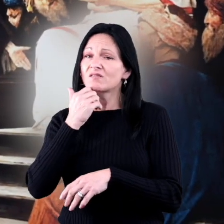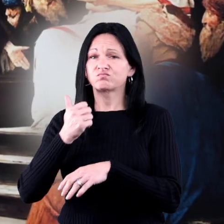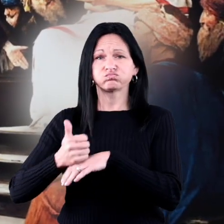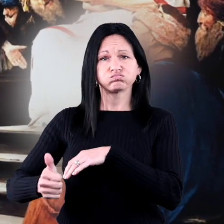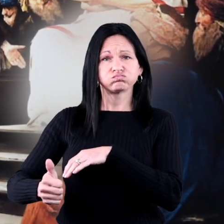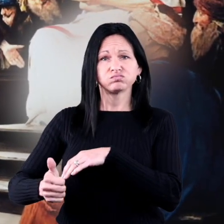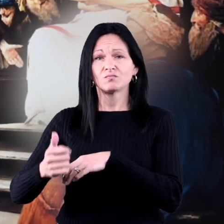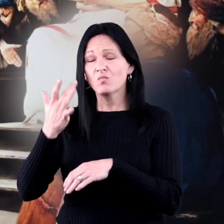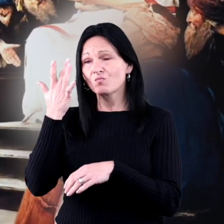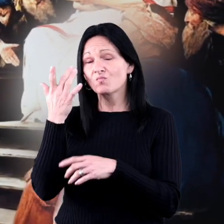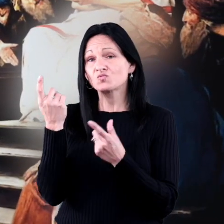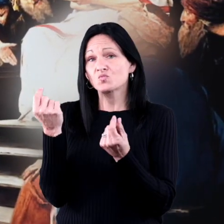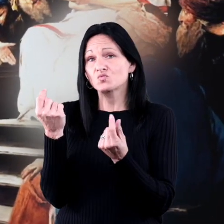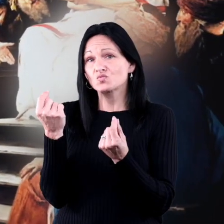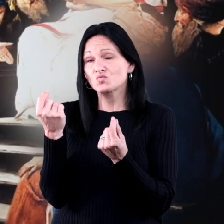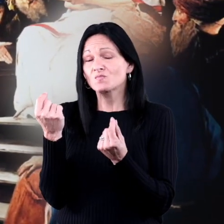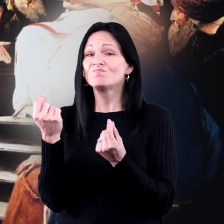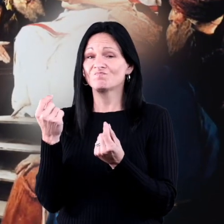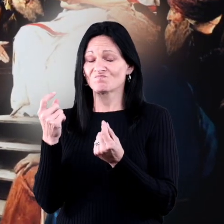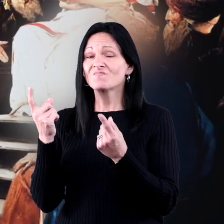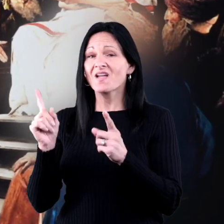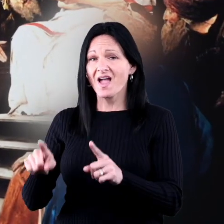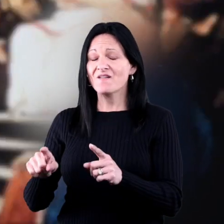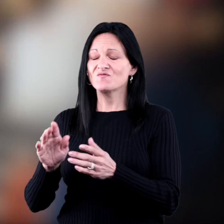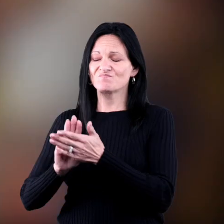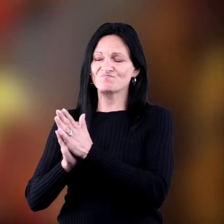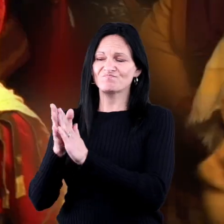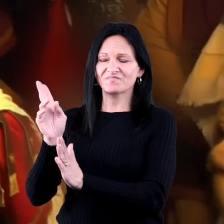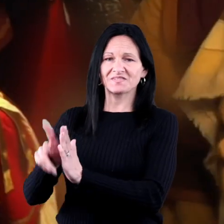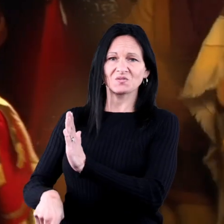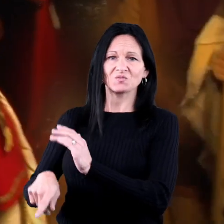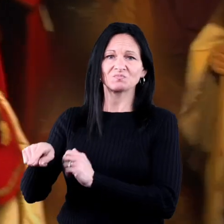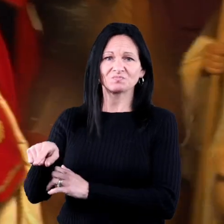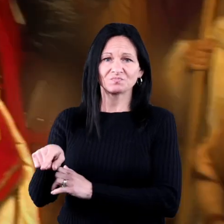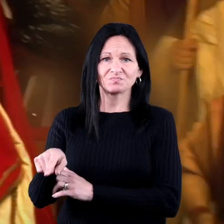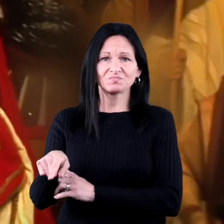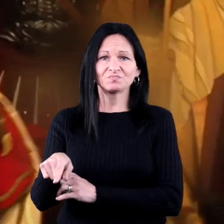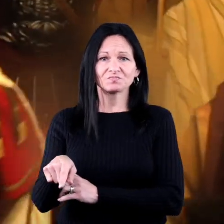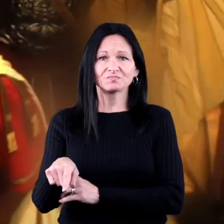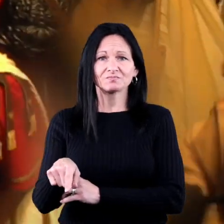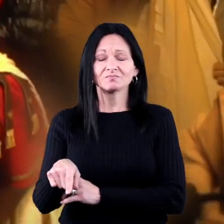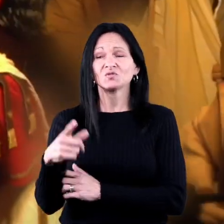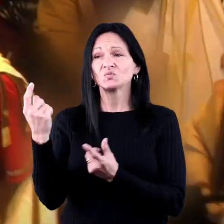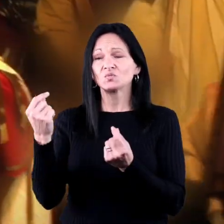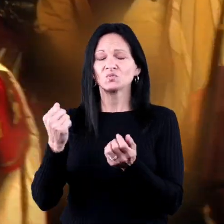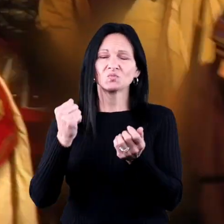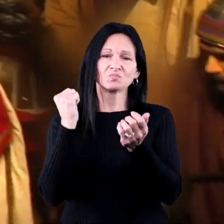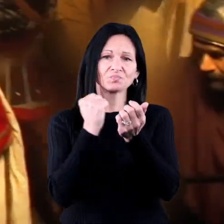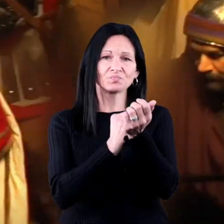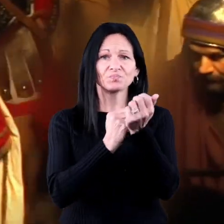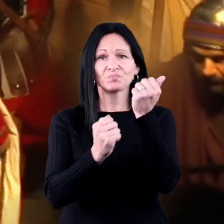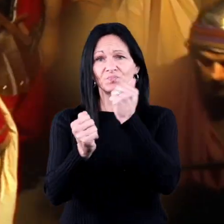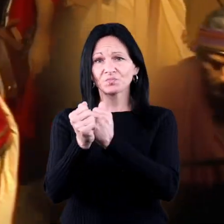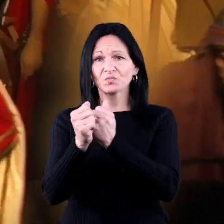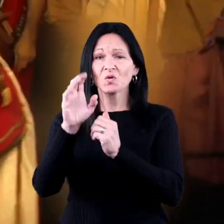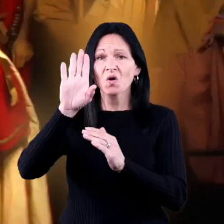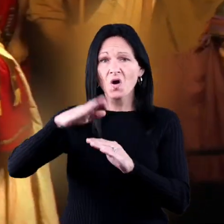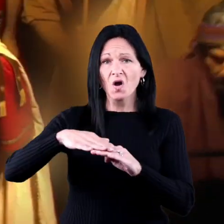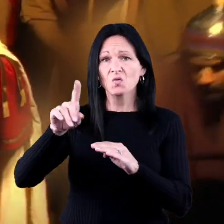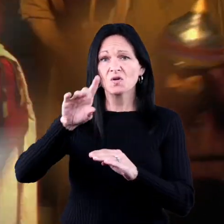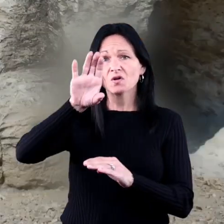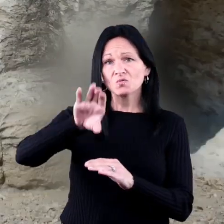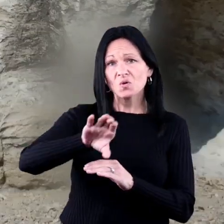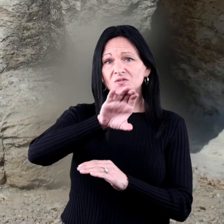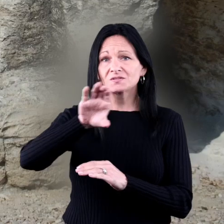of crimes he didn't commit. His undeserved punishment was death by crucifixion. He was nailed to a cross, and